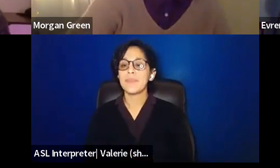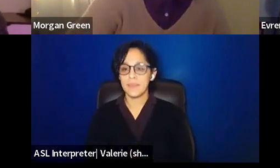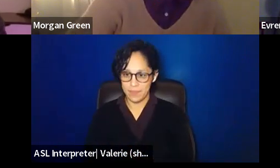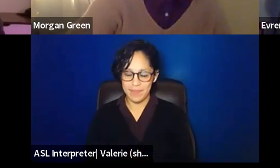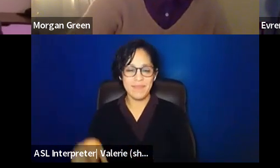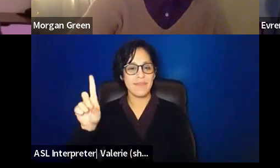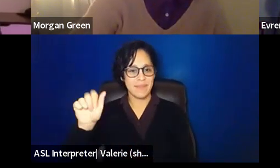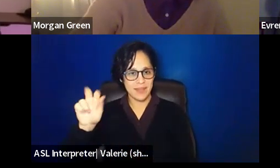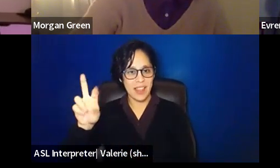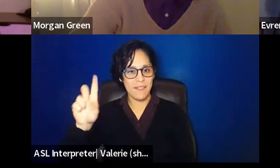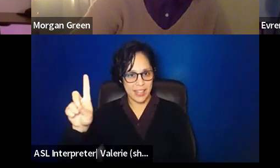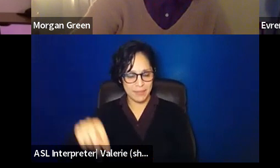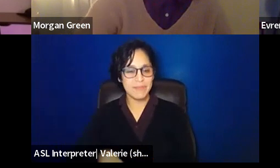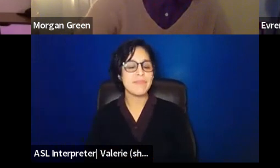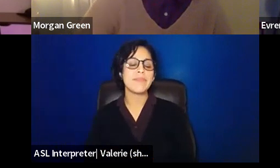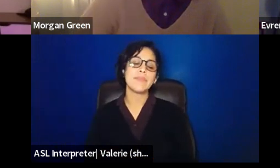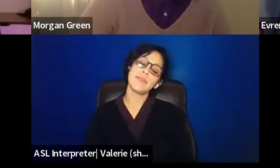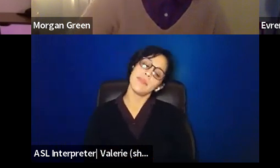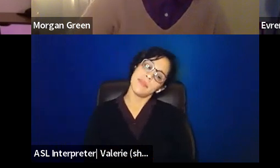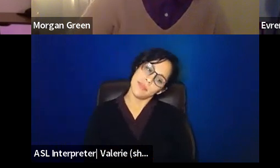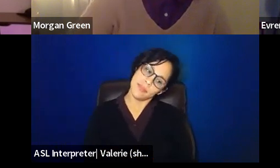So we do